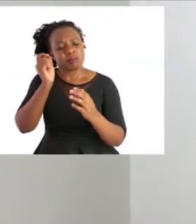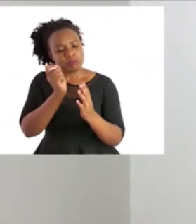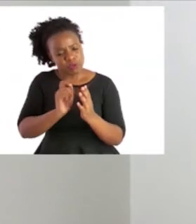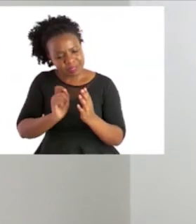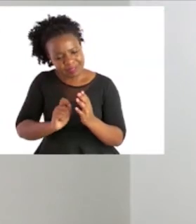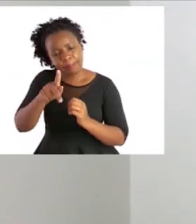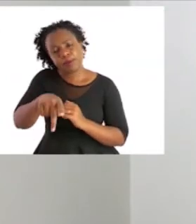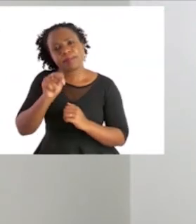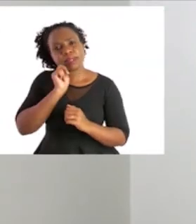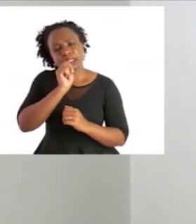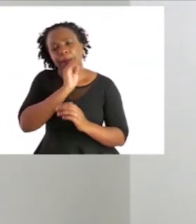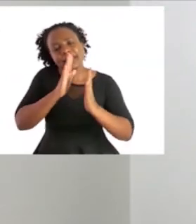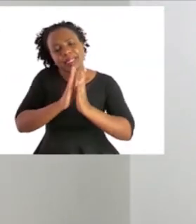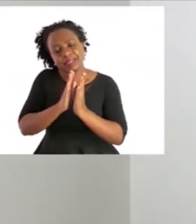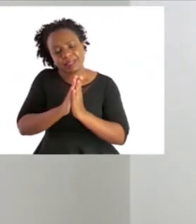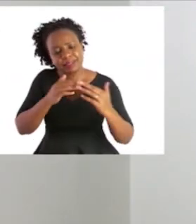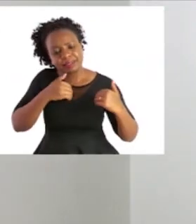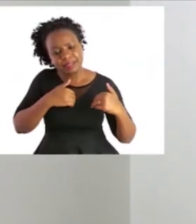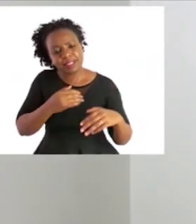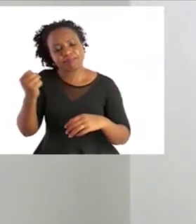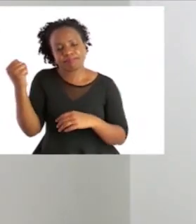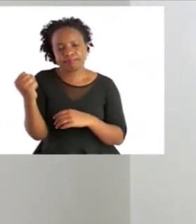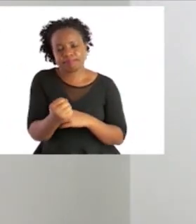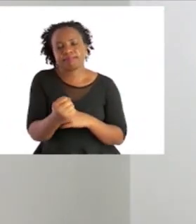begin with a capital letter. Right.